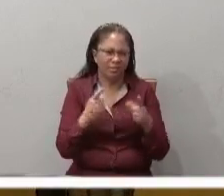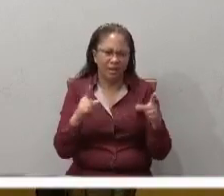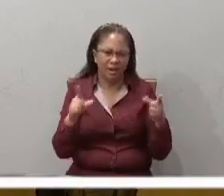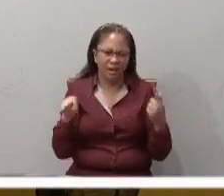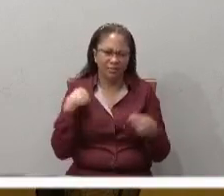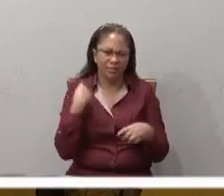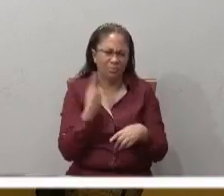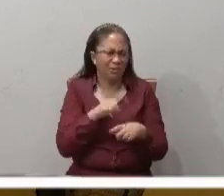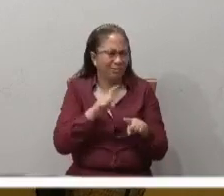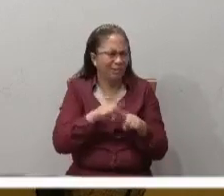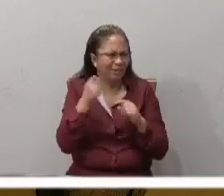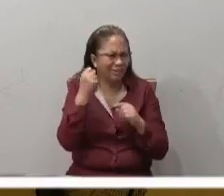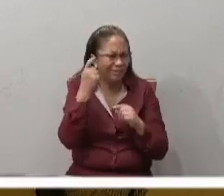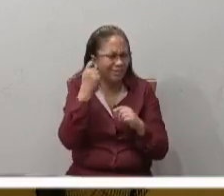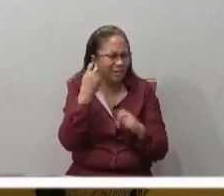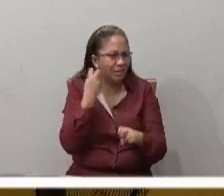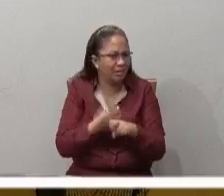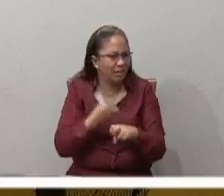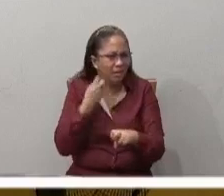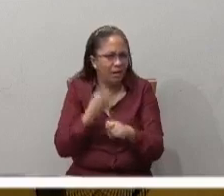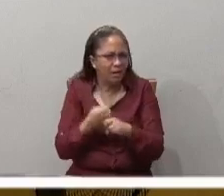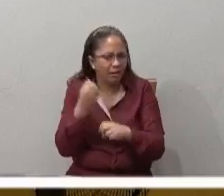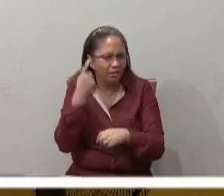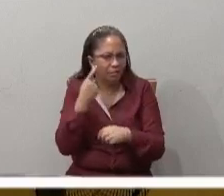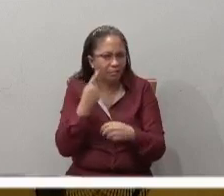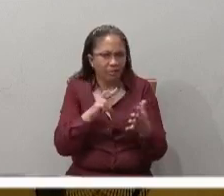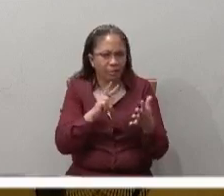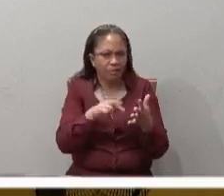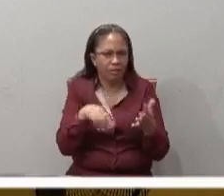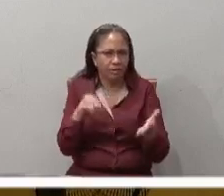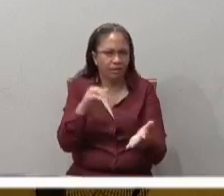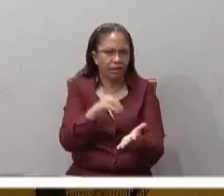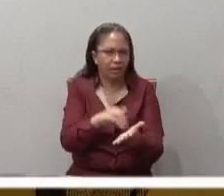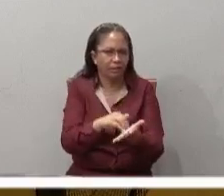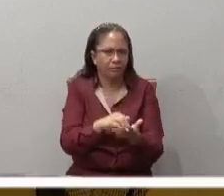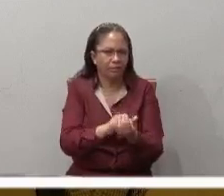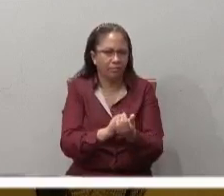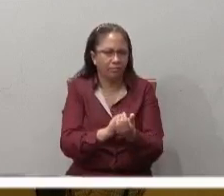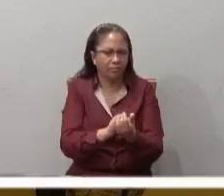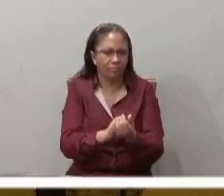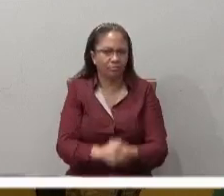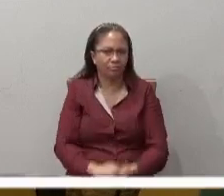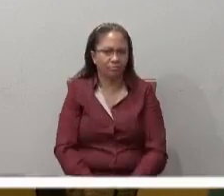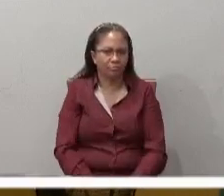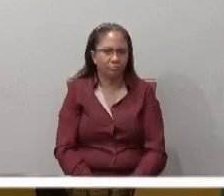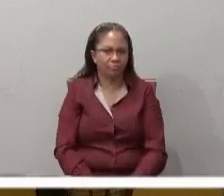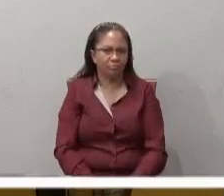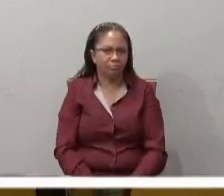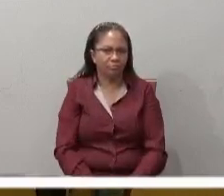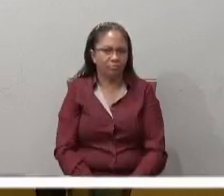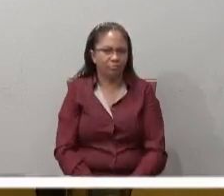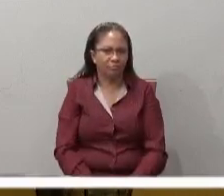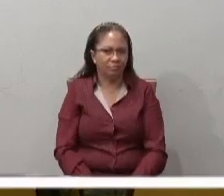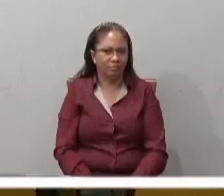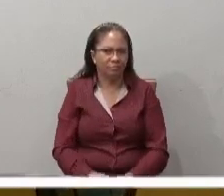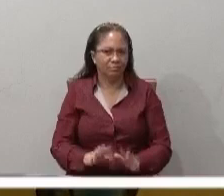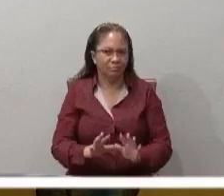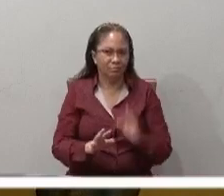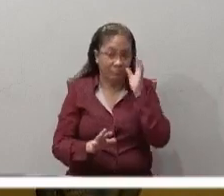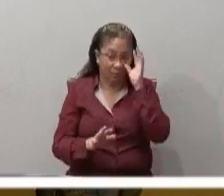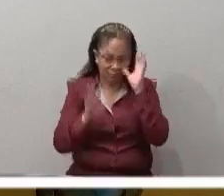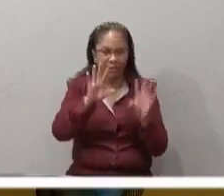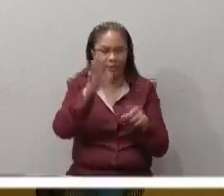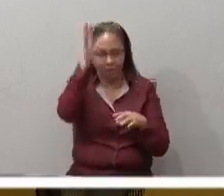to hear. So let's hear the text again. You know, a man went up to